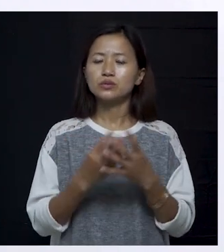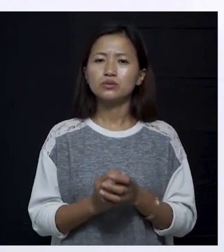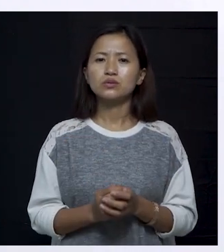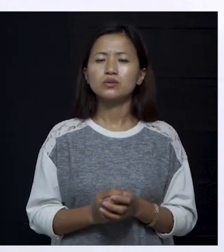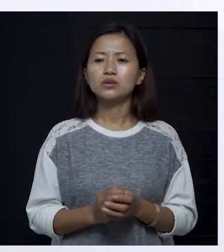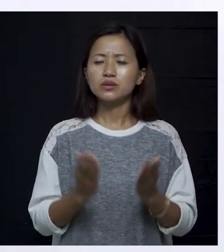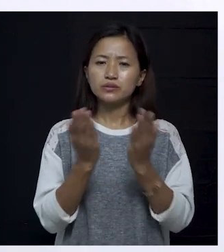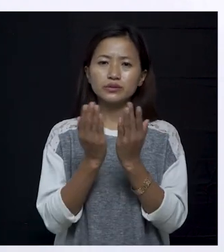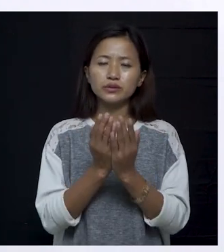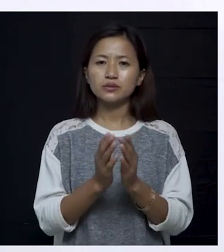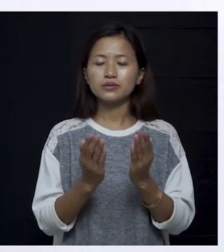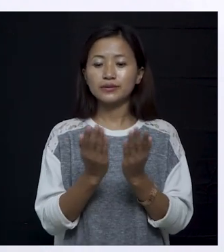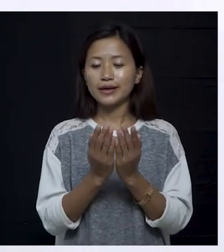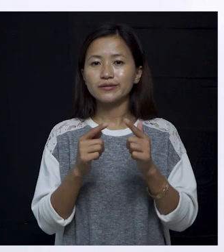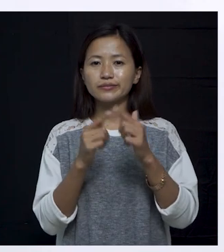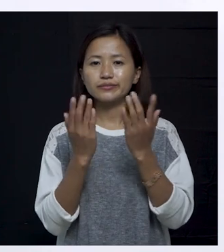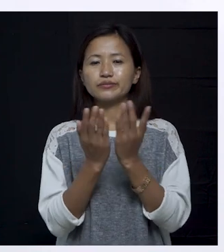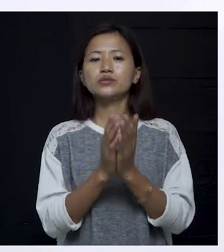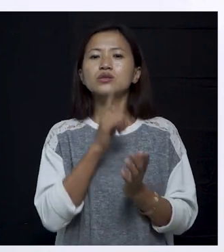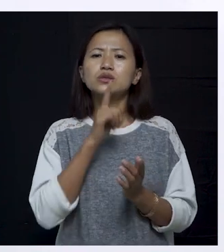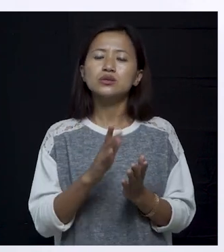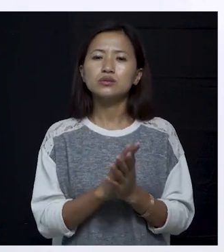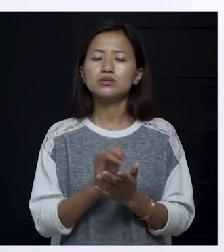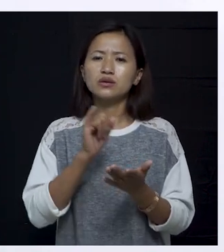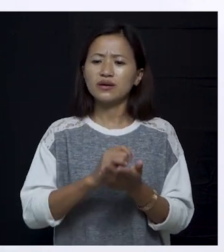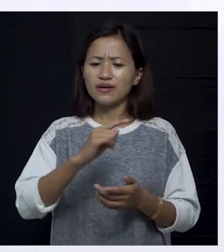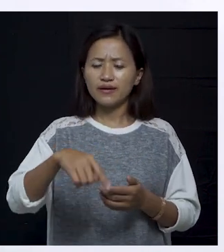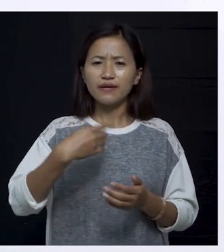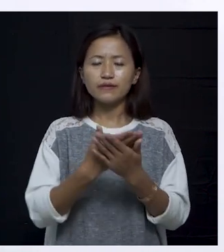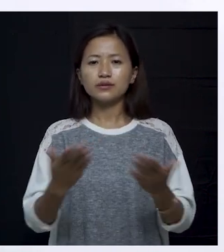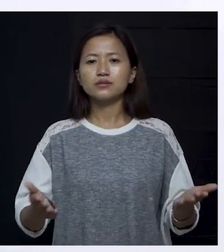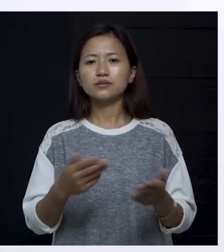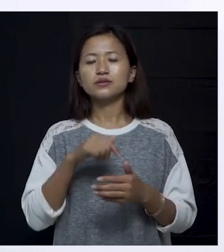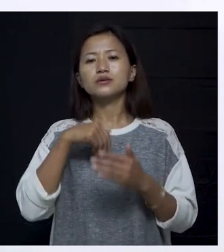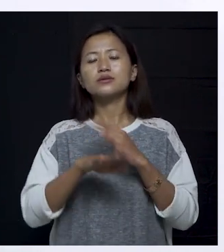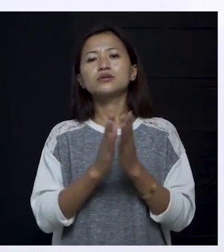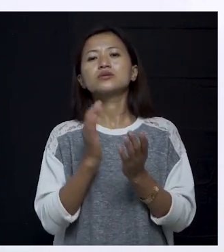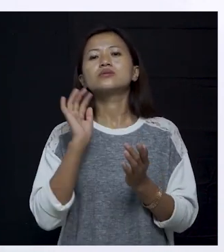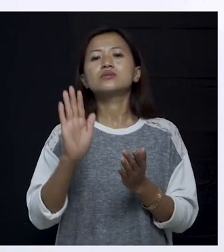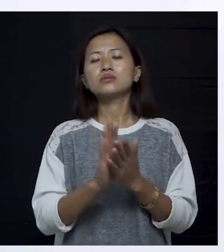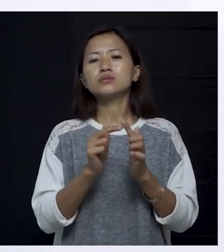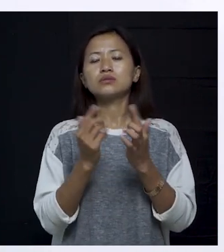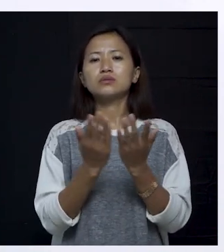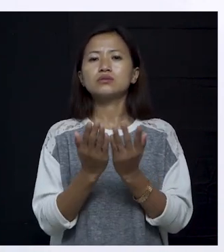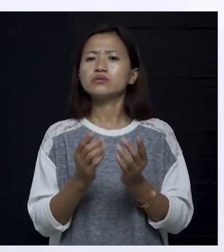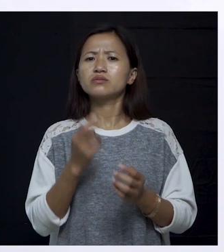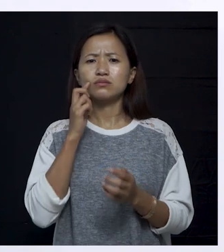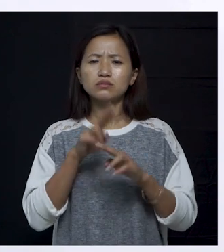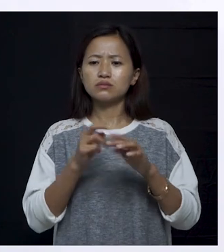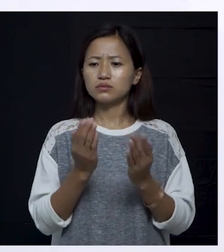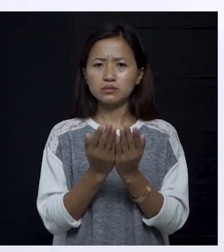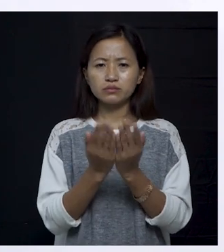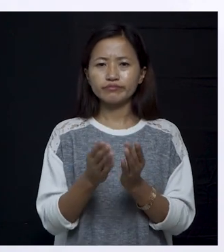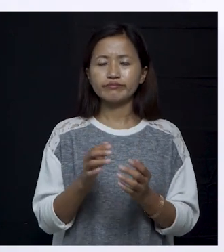want you to read the textbook. Please make sure of that, okay? Because everything is there in your textbook. But if you're not reading your textbook,